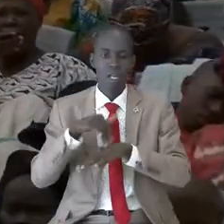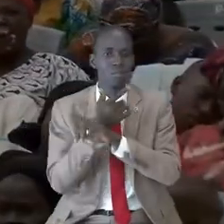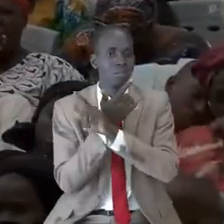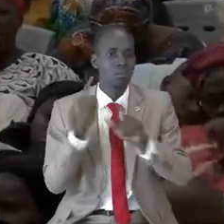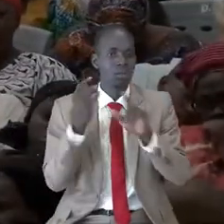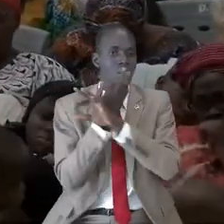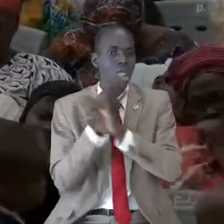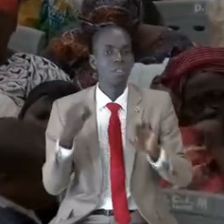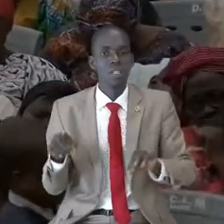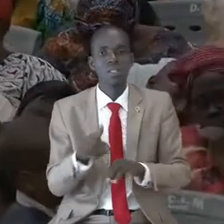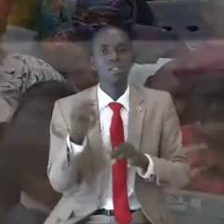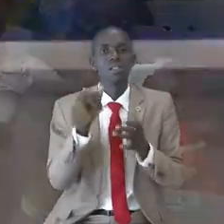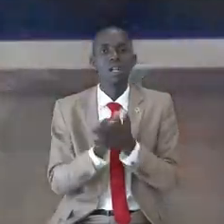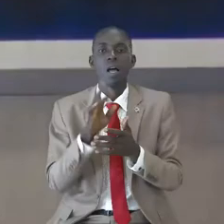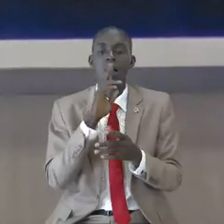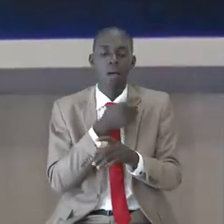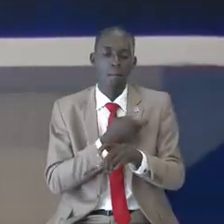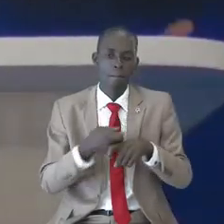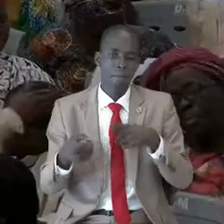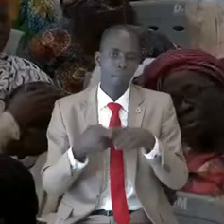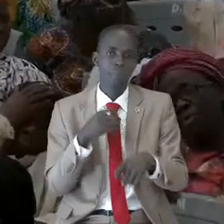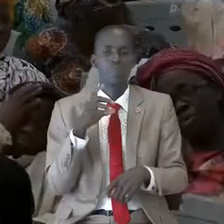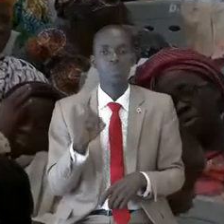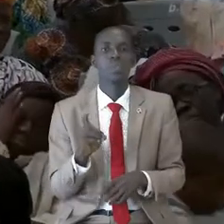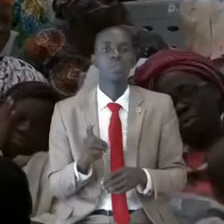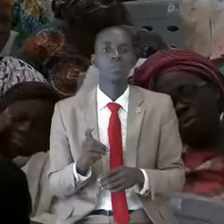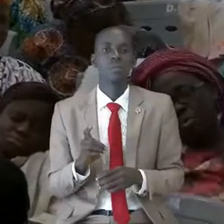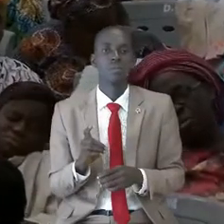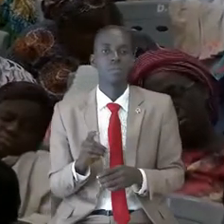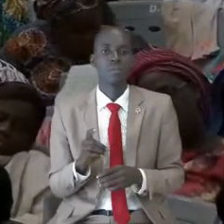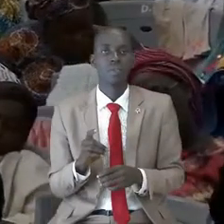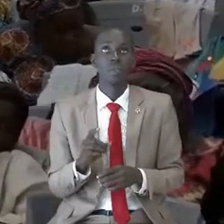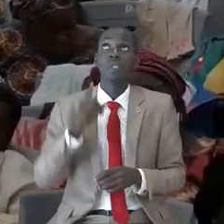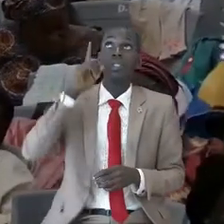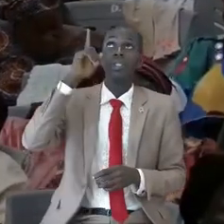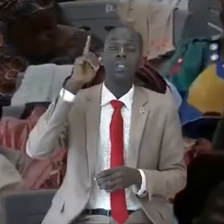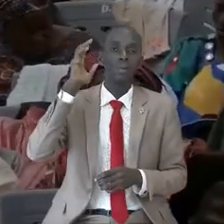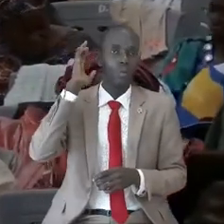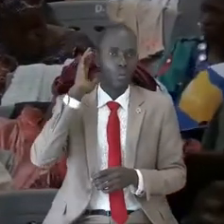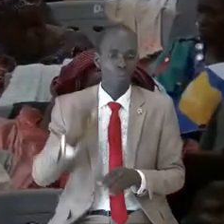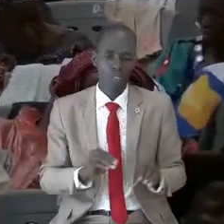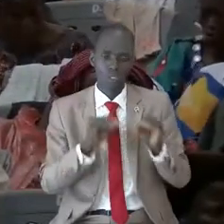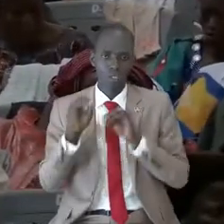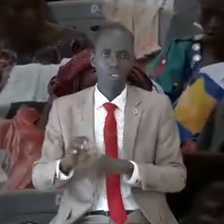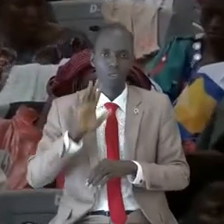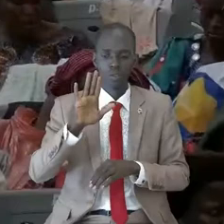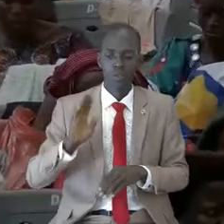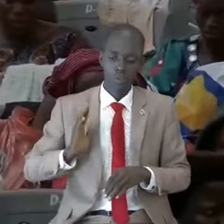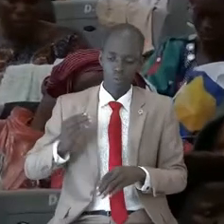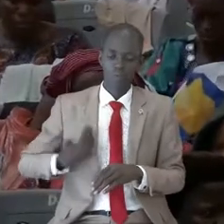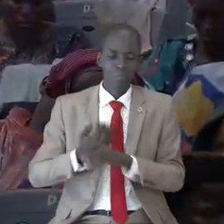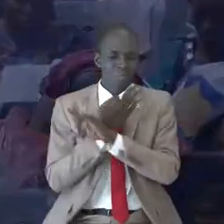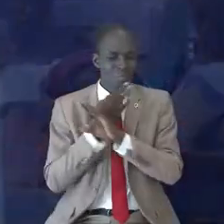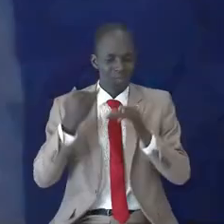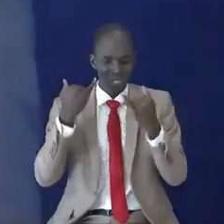liberty them that are bruised. He will set your soul free this